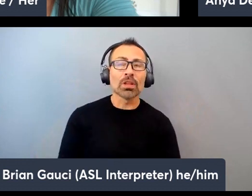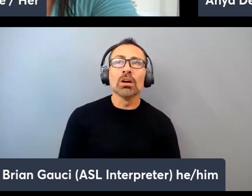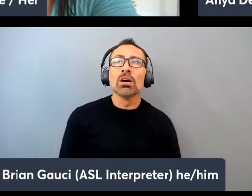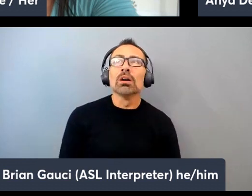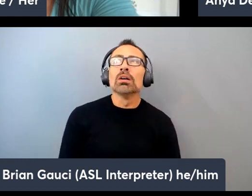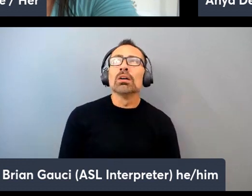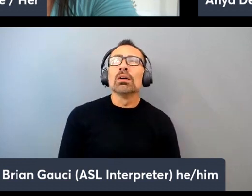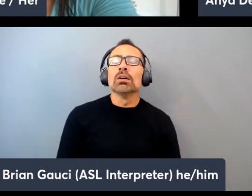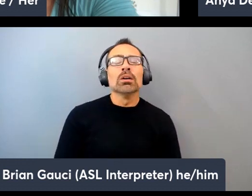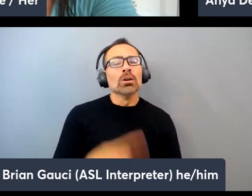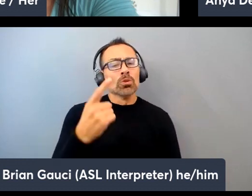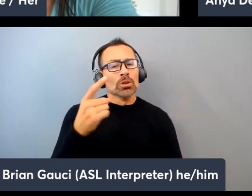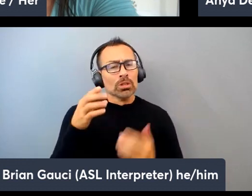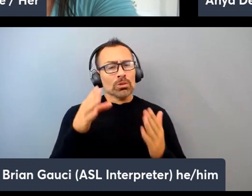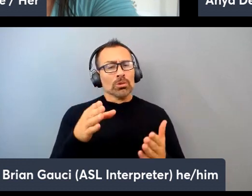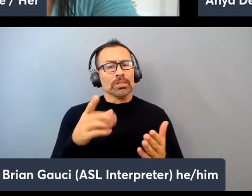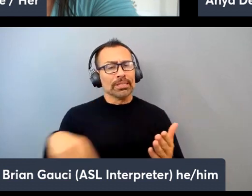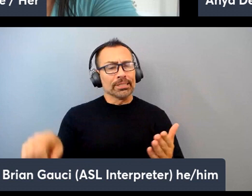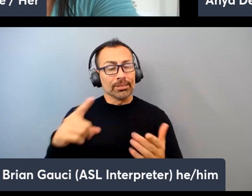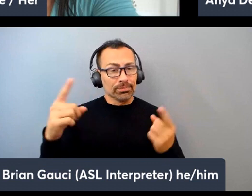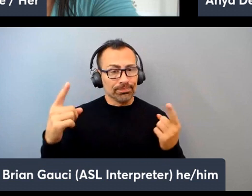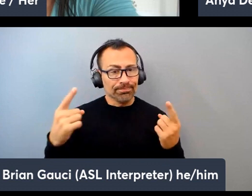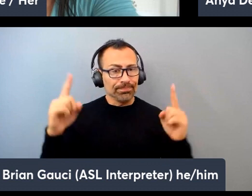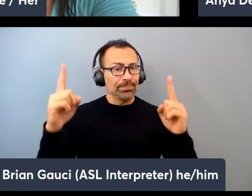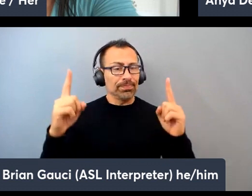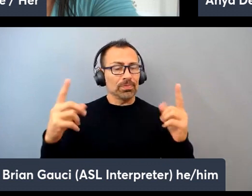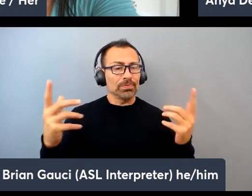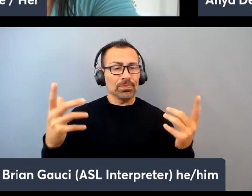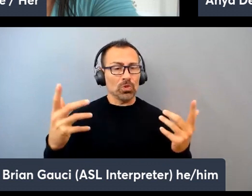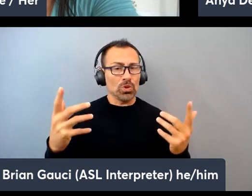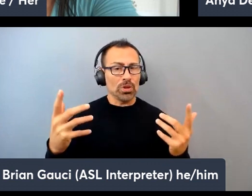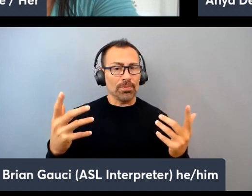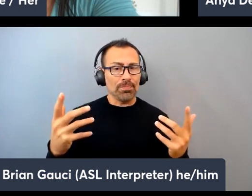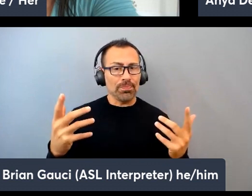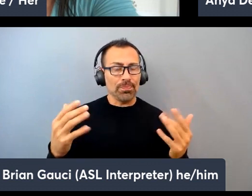And one of the ways that we were able to accomplish that was by